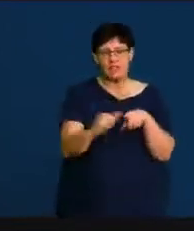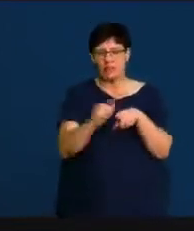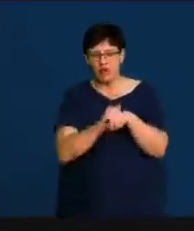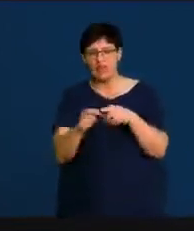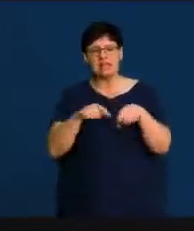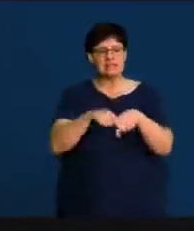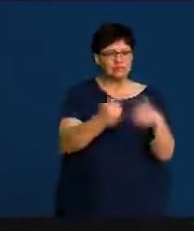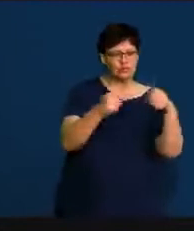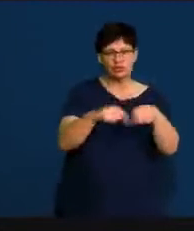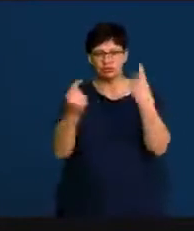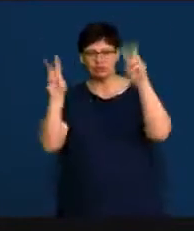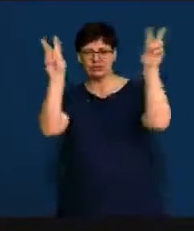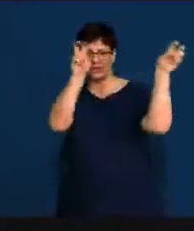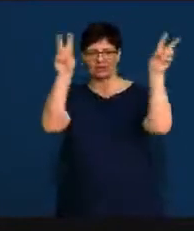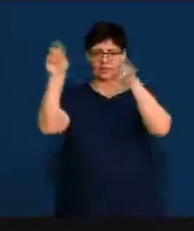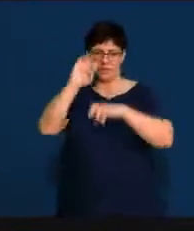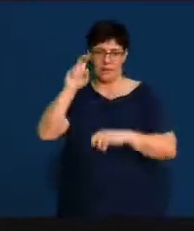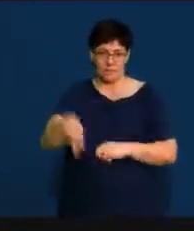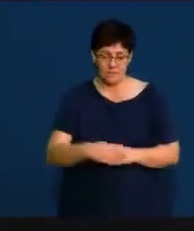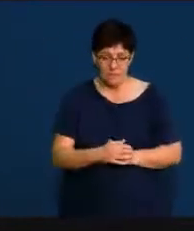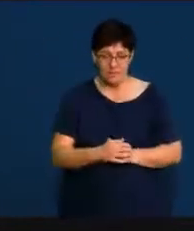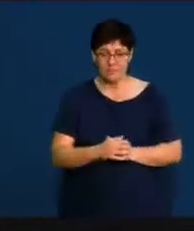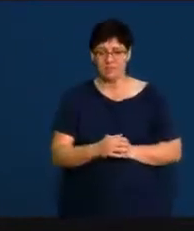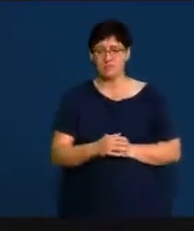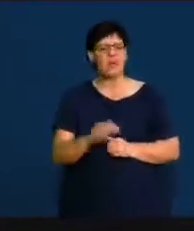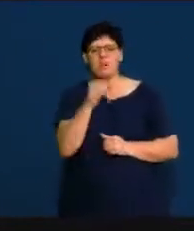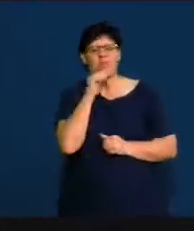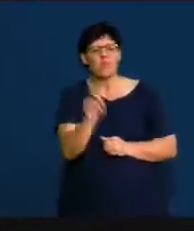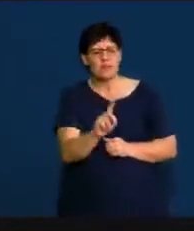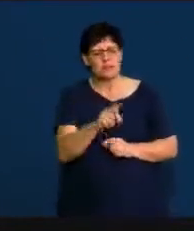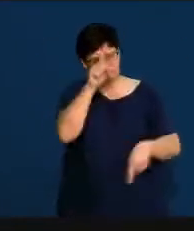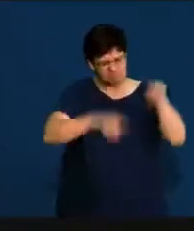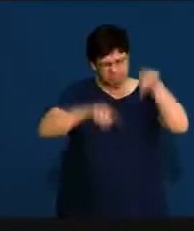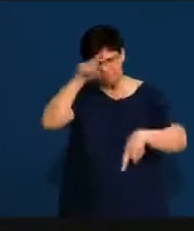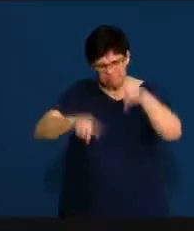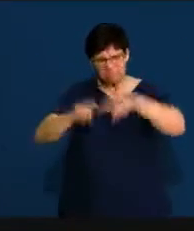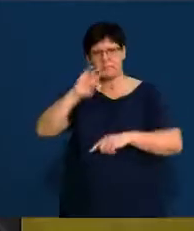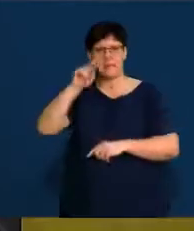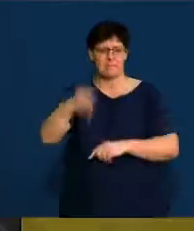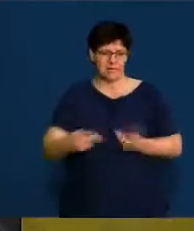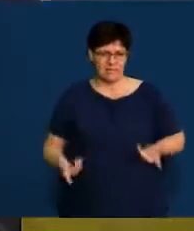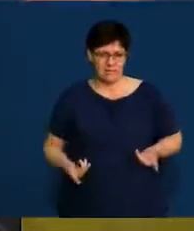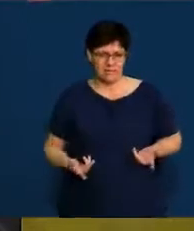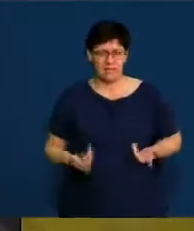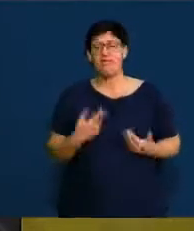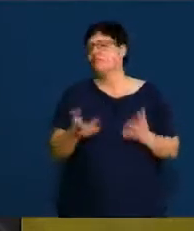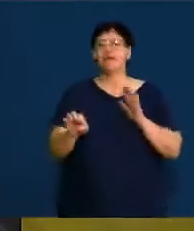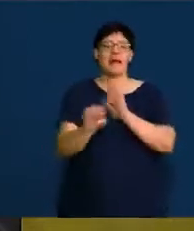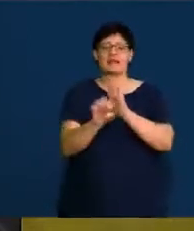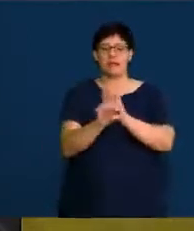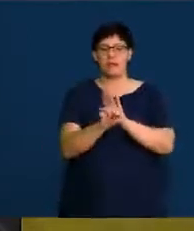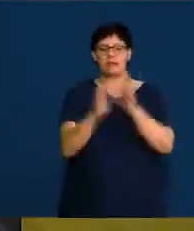practice measurements and calculations. By this, we simply mean there's various different titles of maps. When you are, for